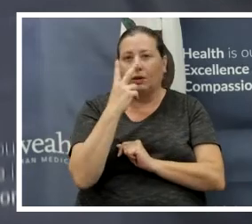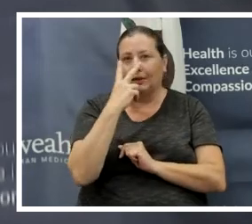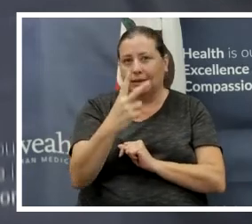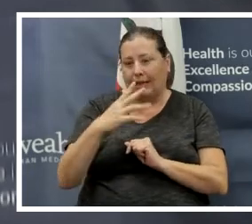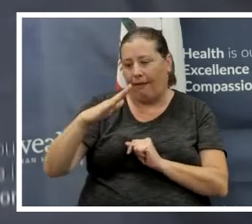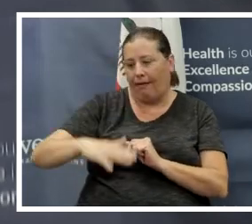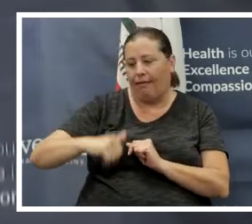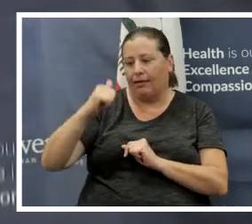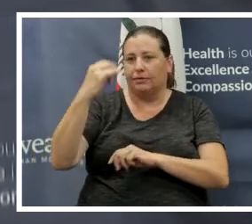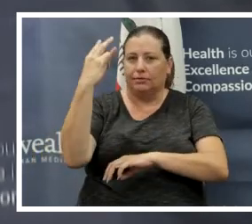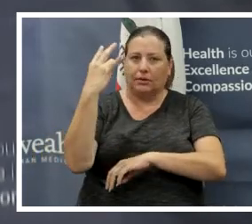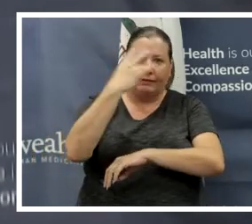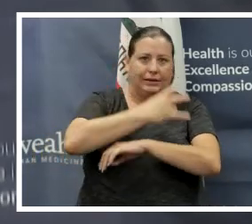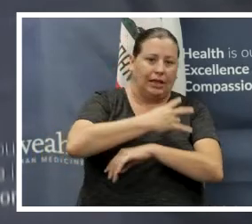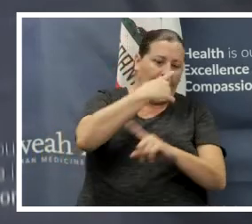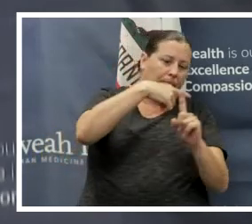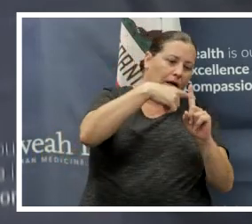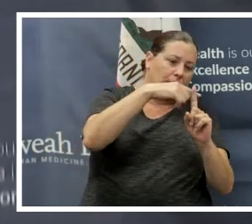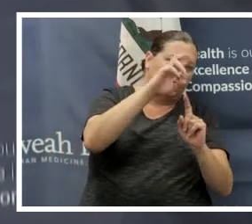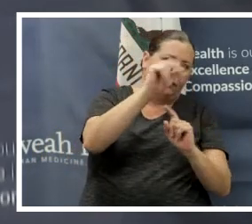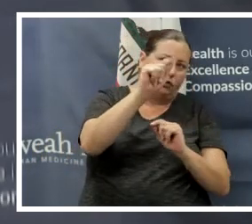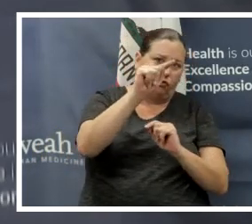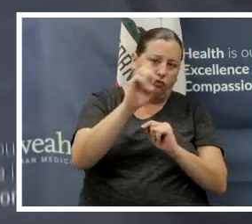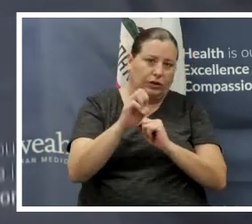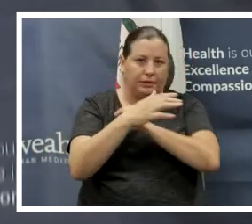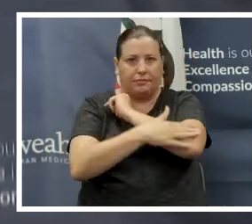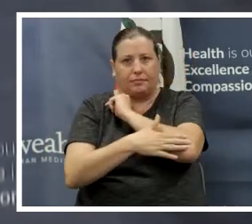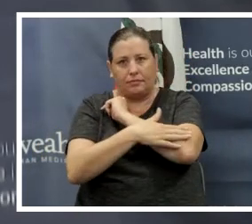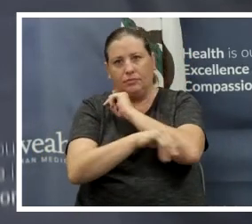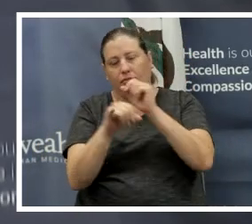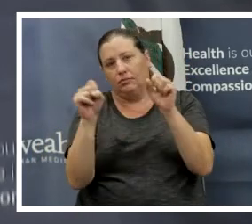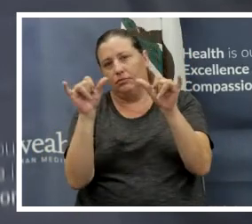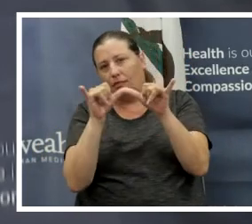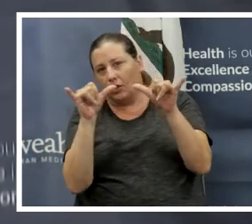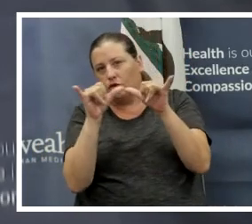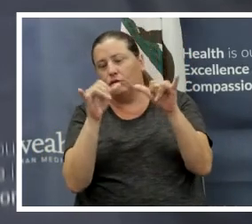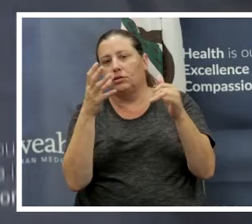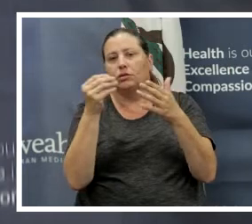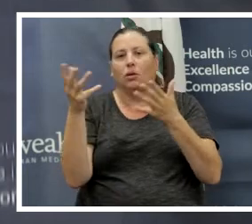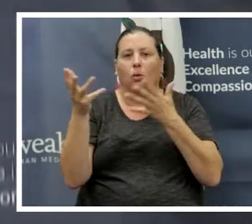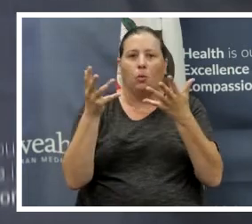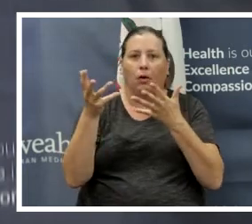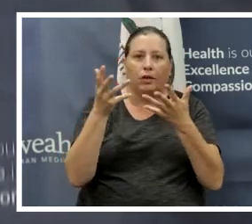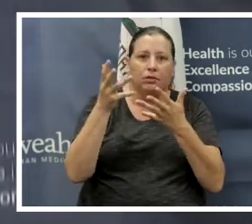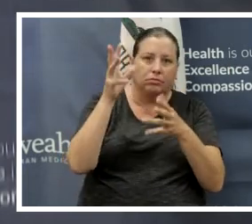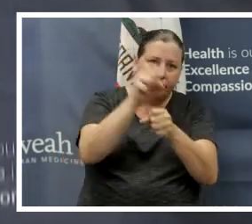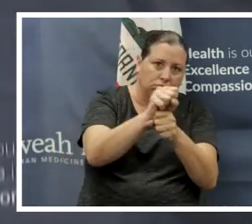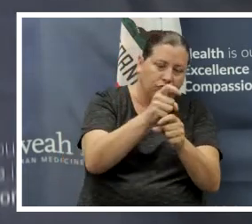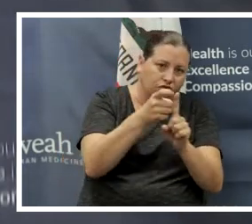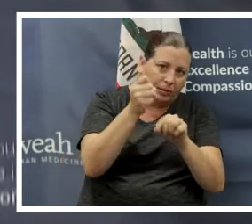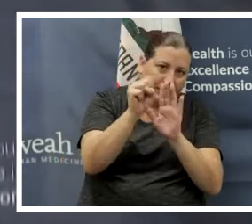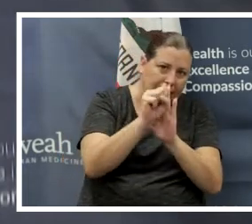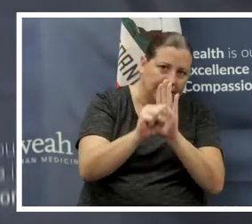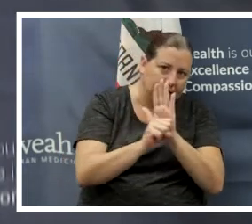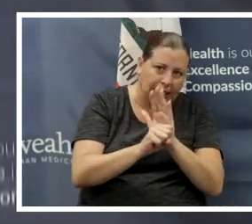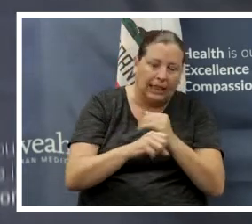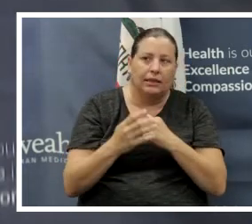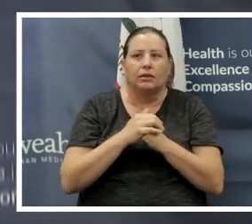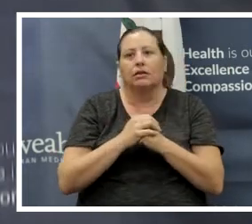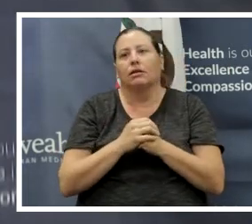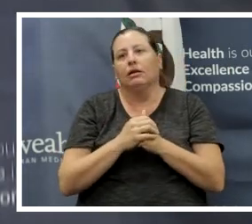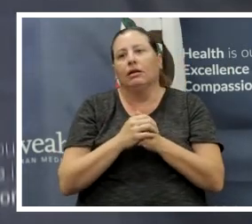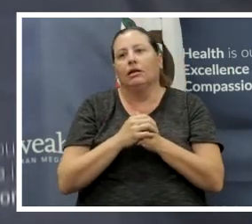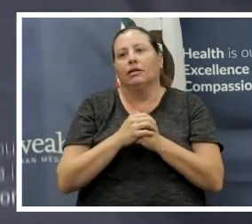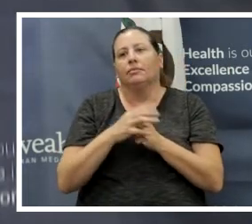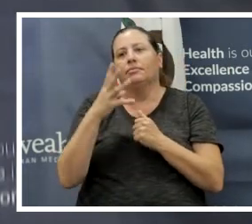7-day positivity rate that the county is measuring and what is being captured by the state. And then you'll also